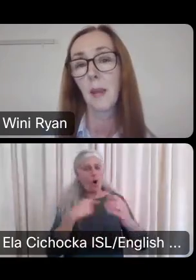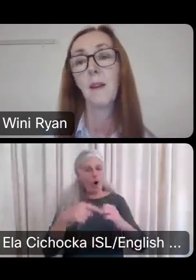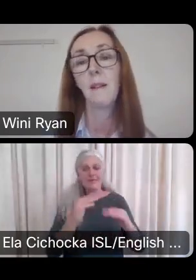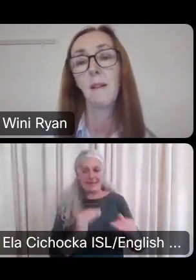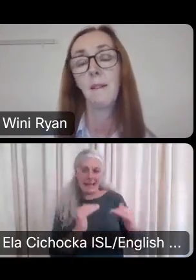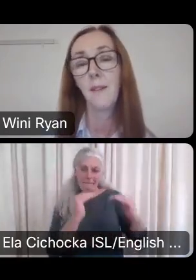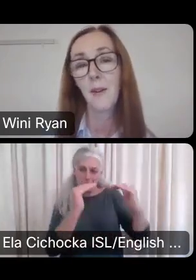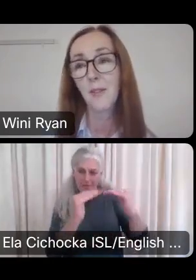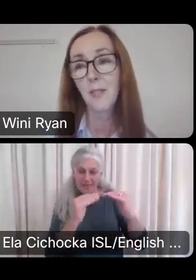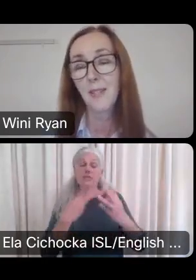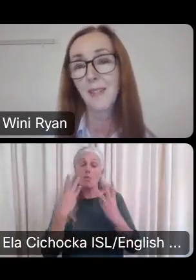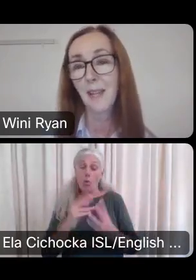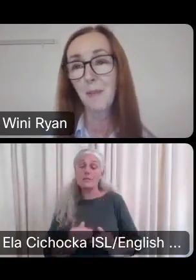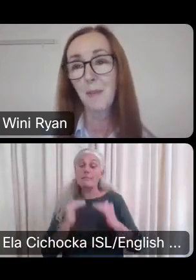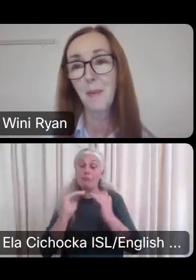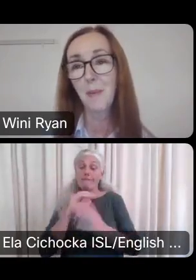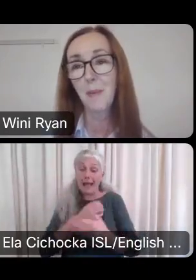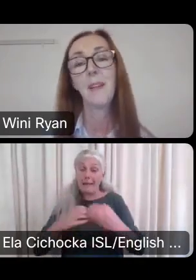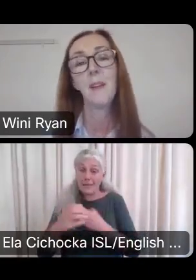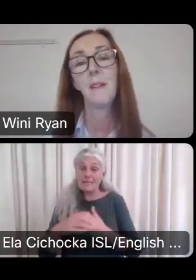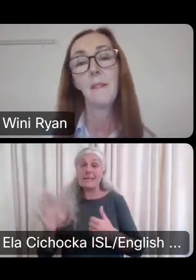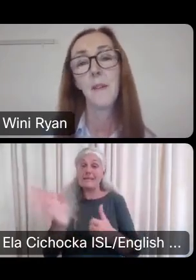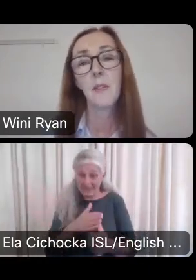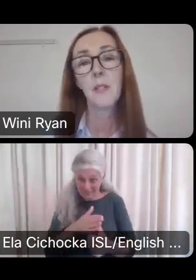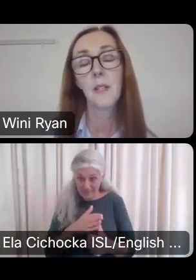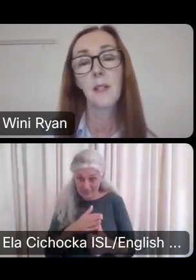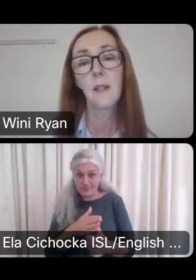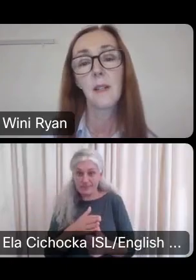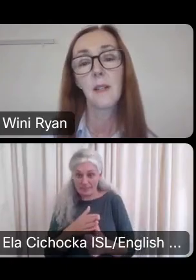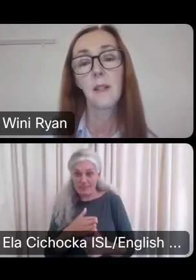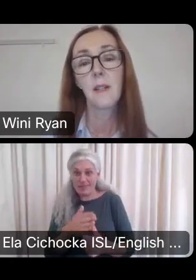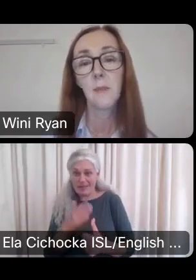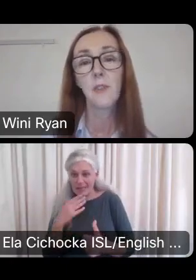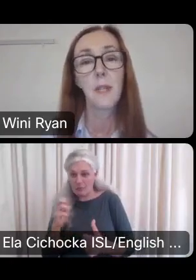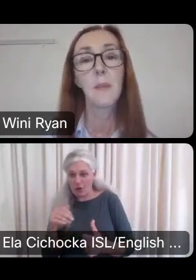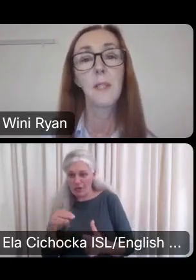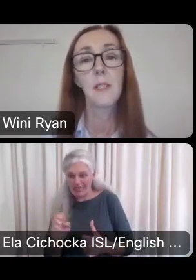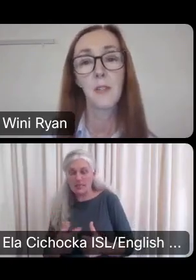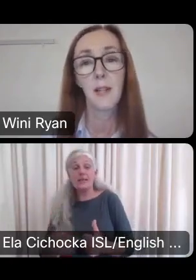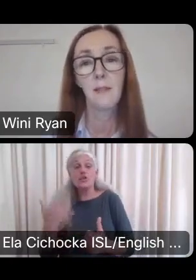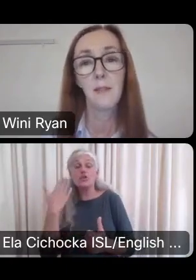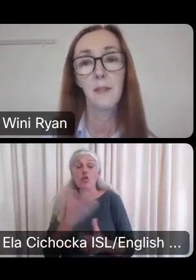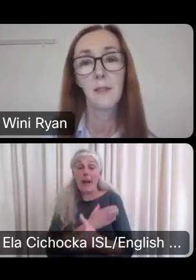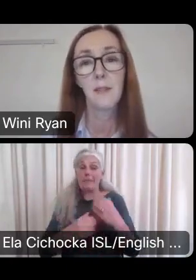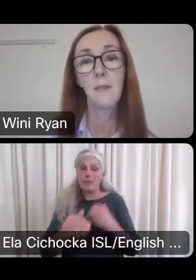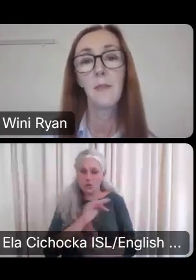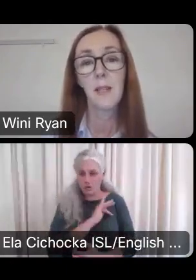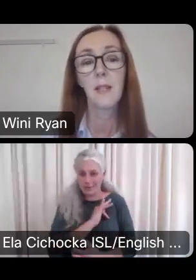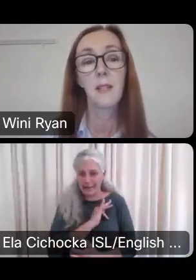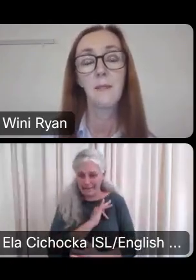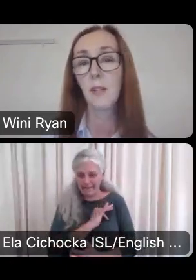empathy. First, thank you, Pauline. First, demonstrate empathy to yourself. So if